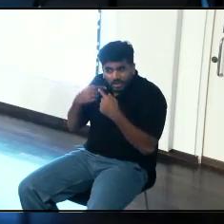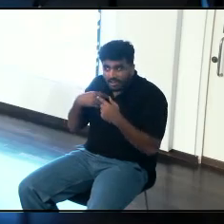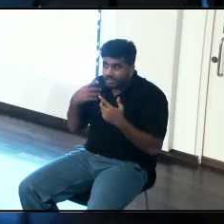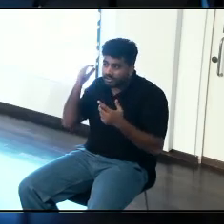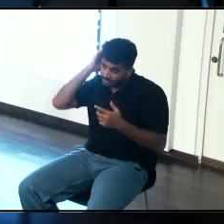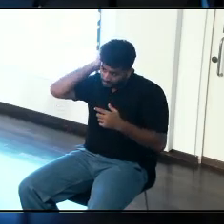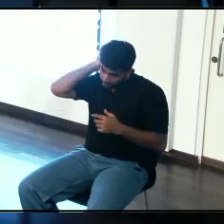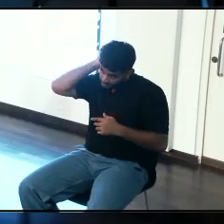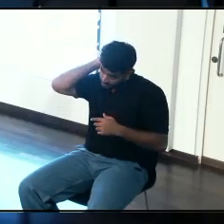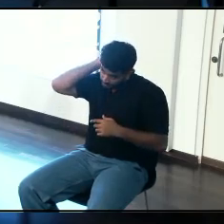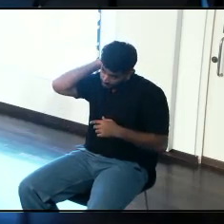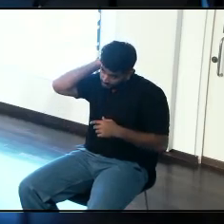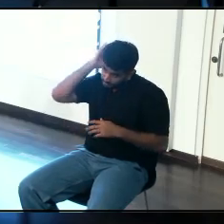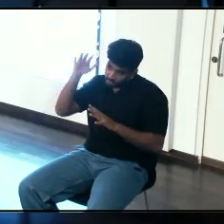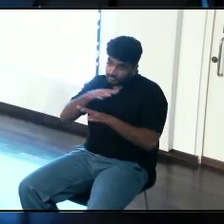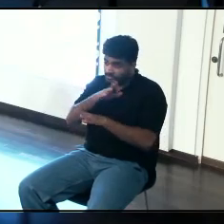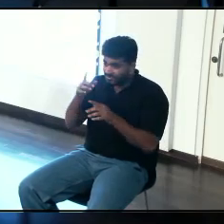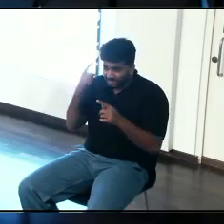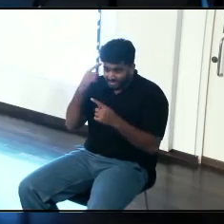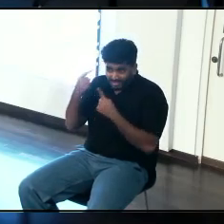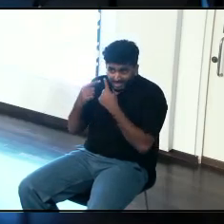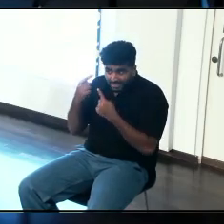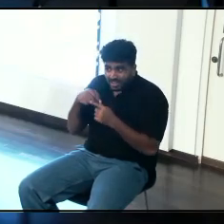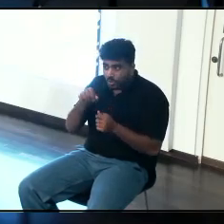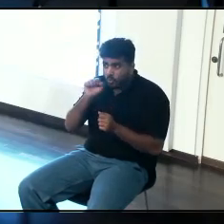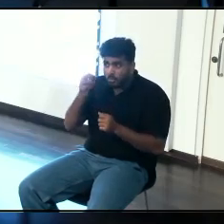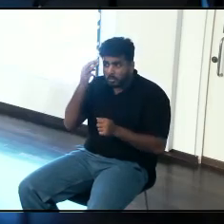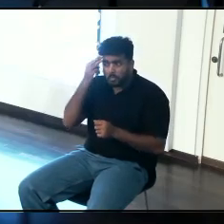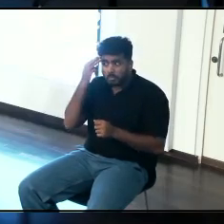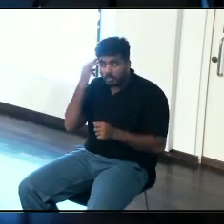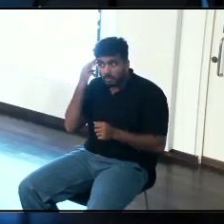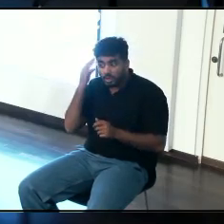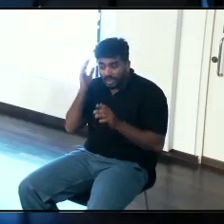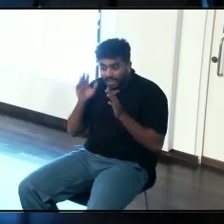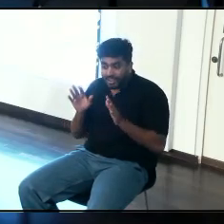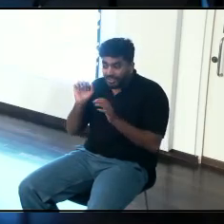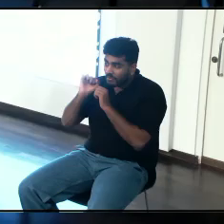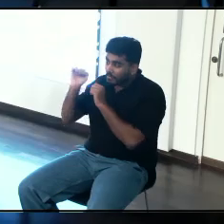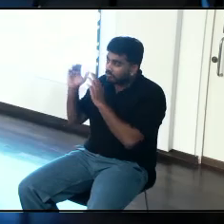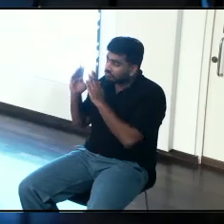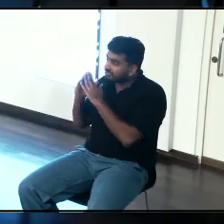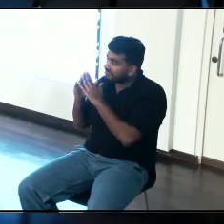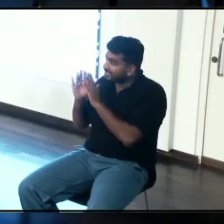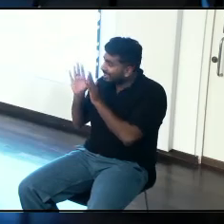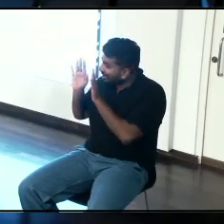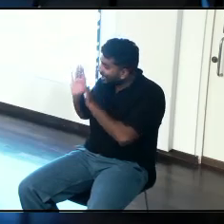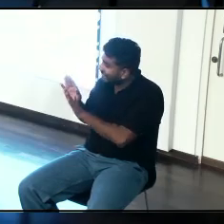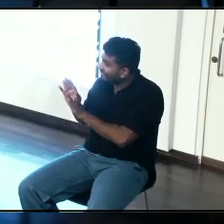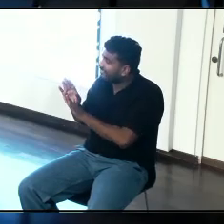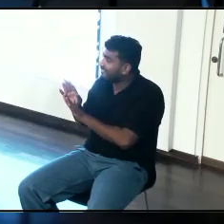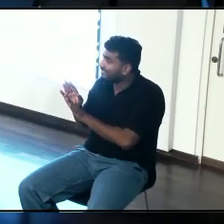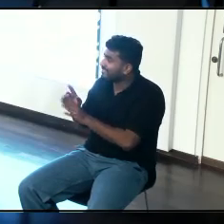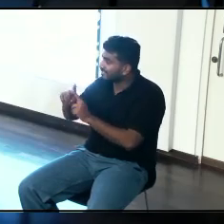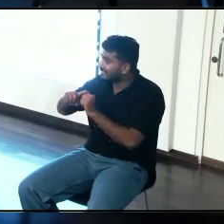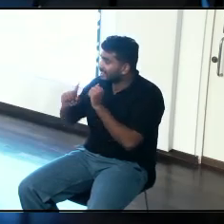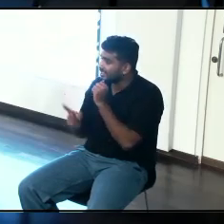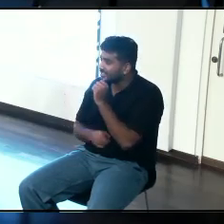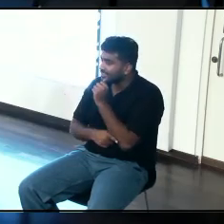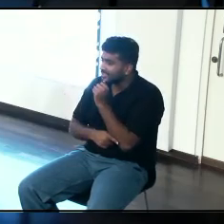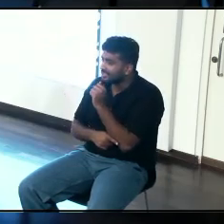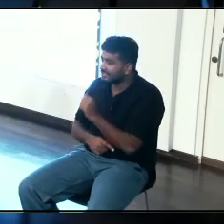because everything, if you are losing every memory, it will be there. I think the last one is